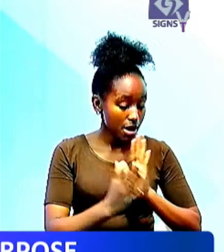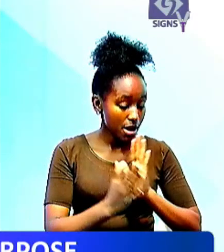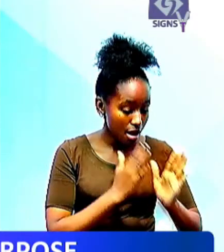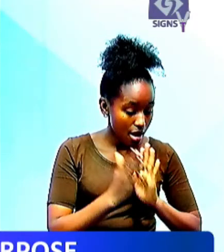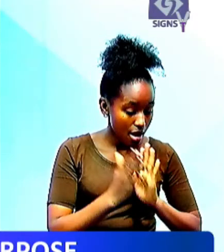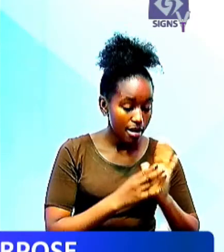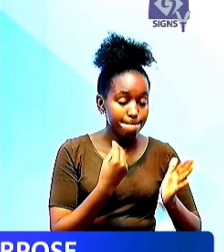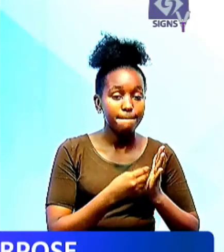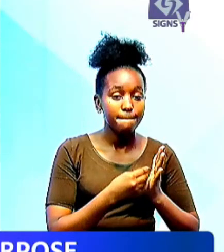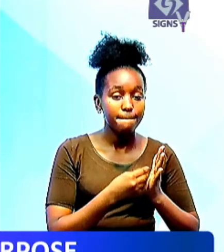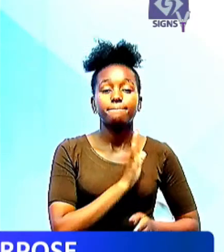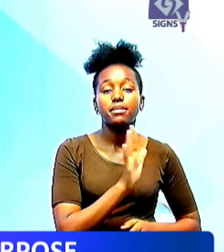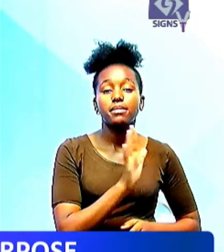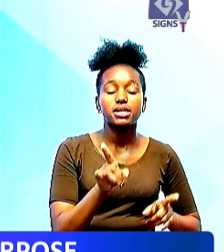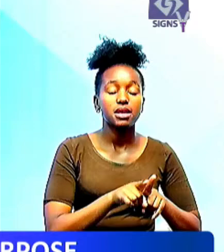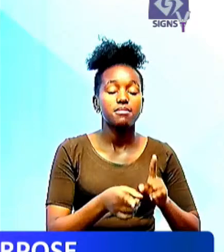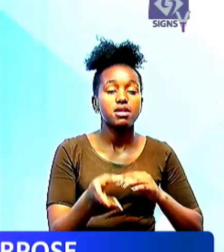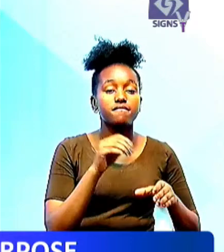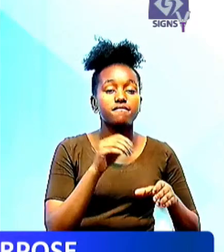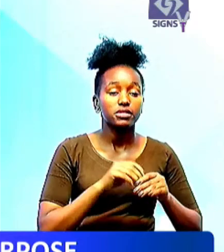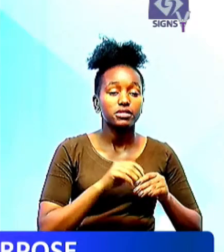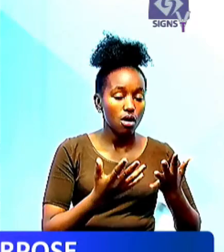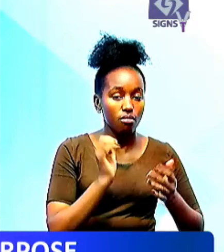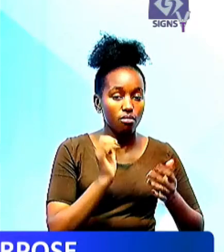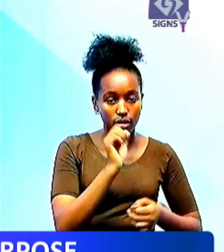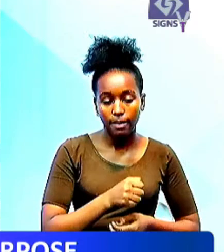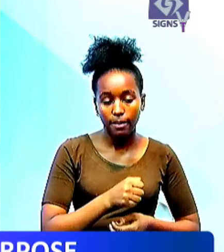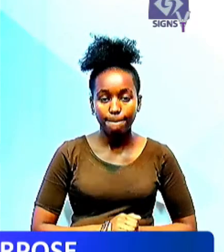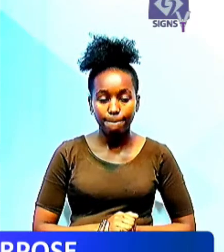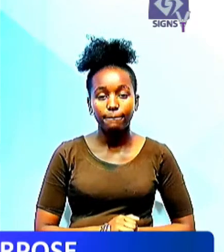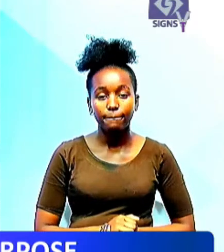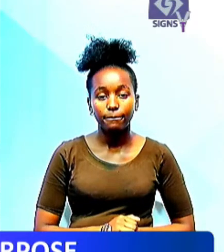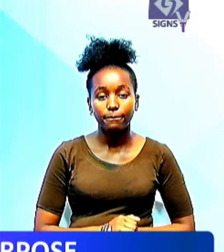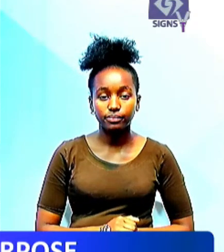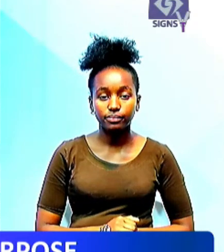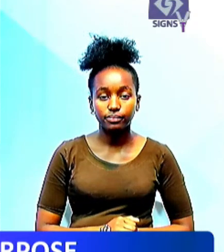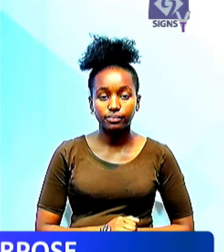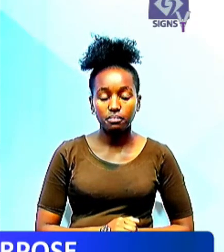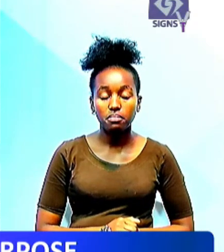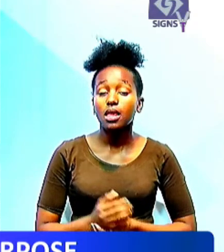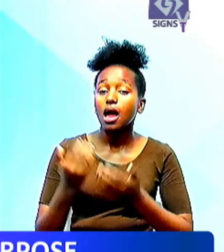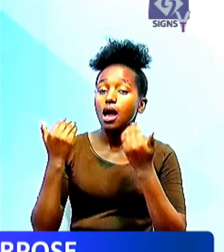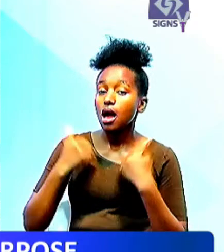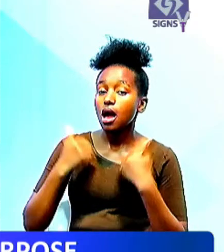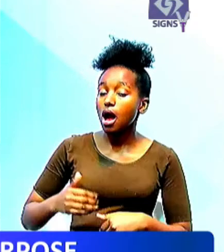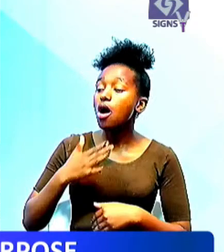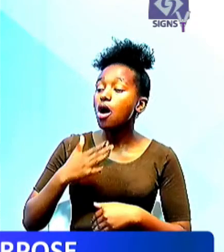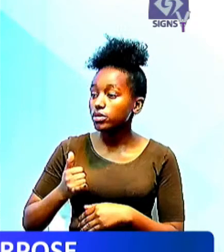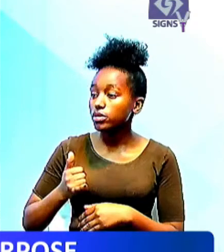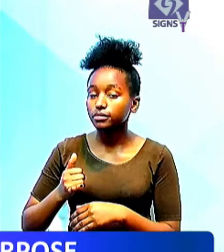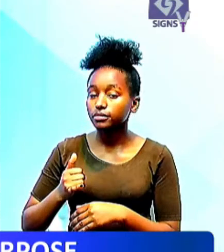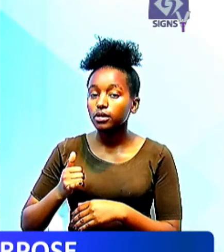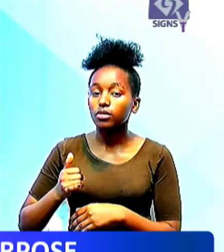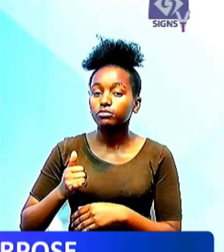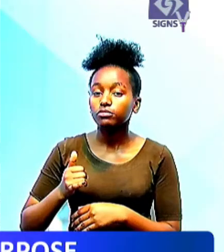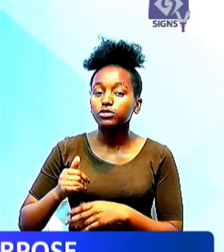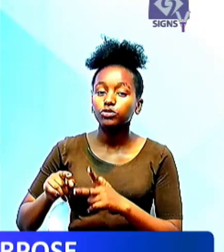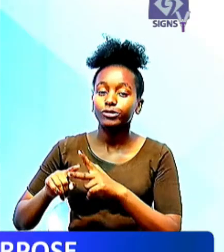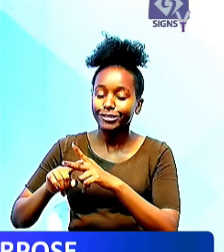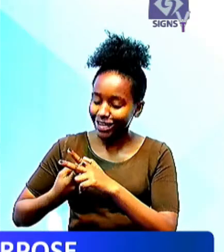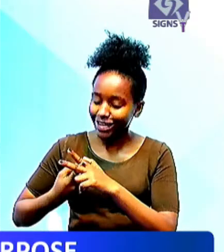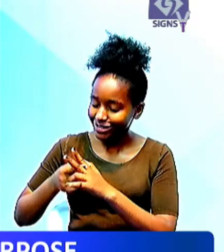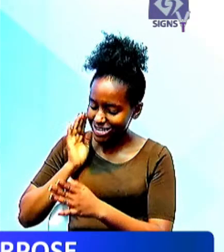and how you're able to invest that money. Yes. You know, I'm just going to dispel it, right, and just jump